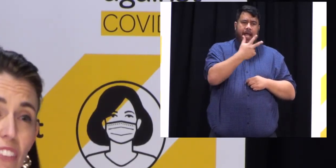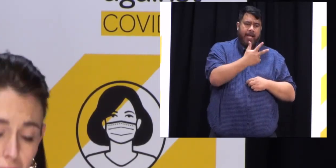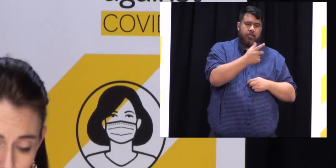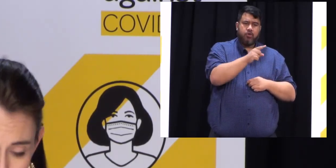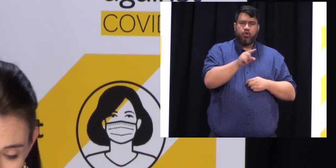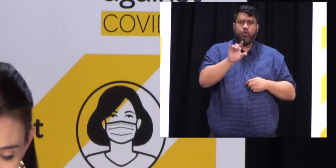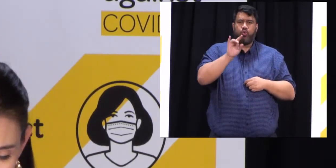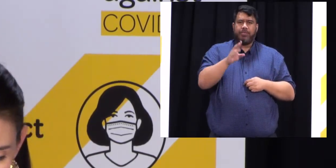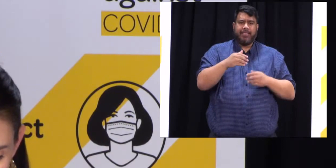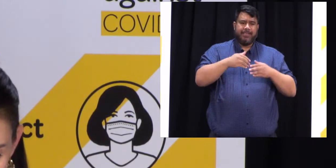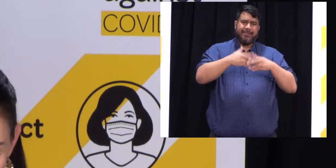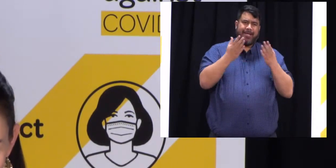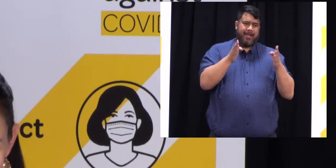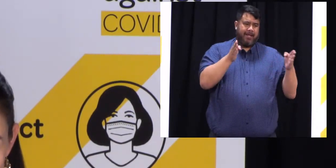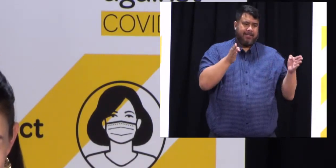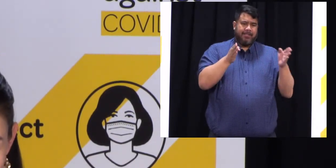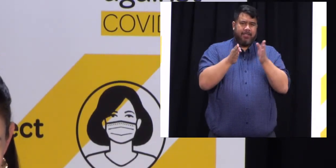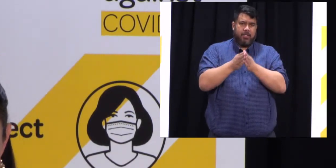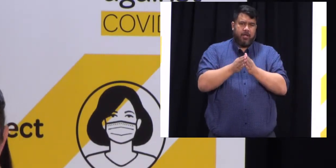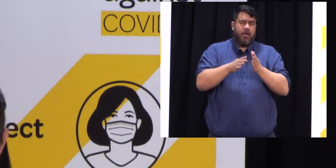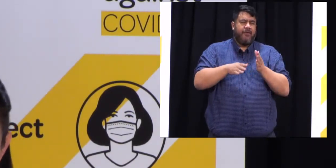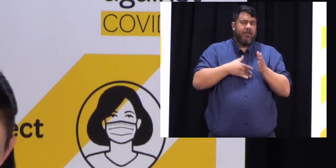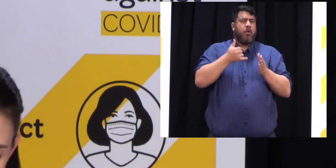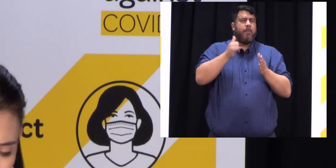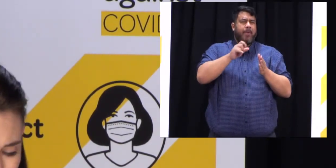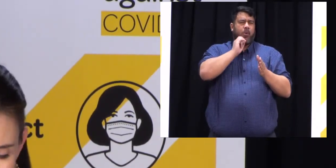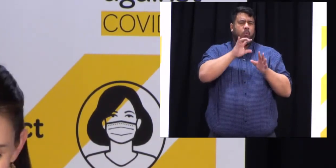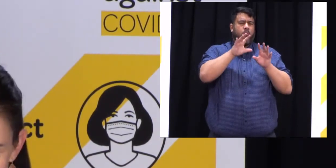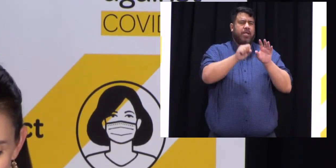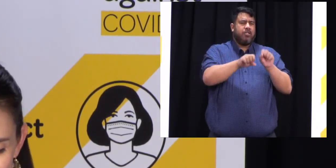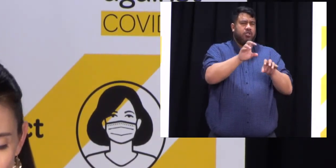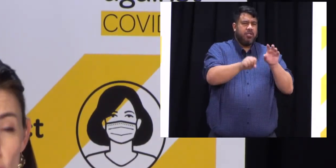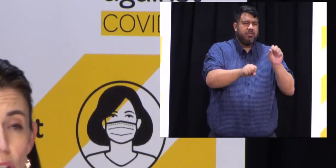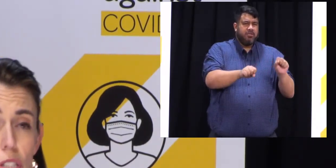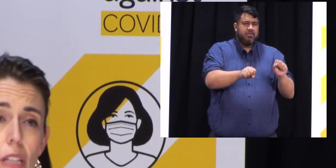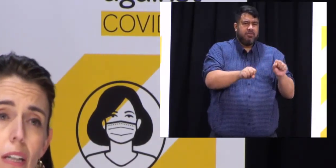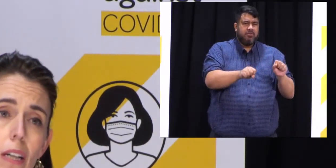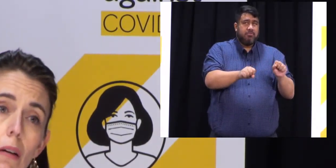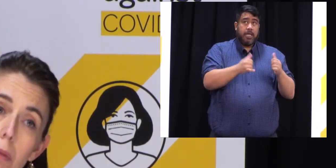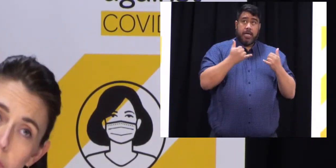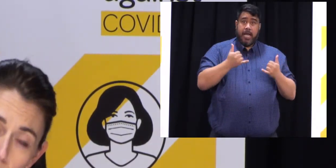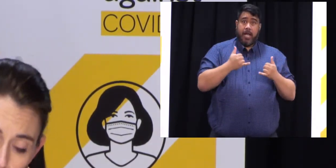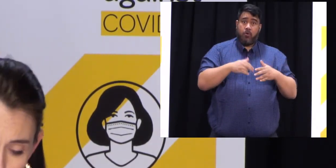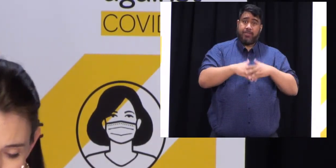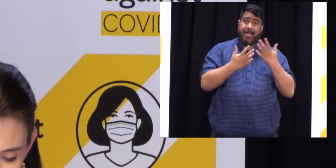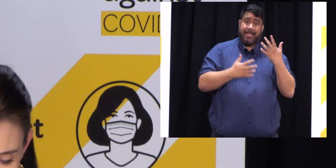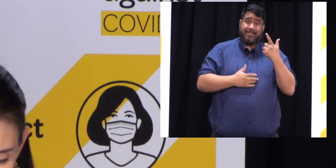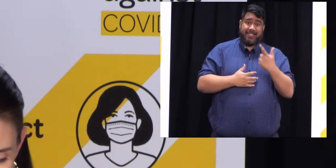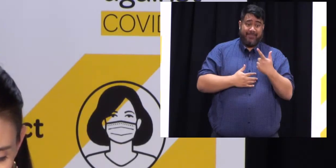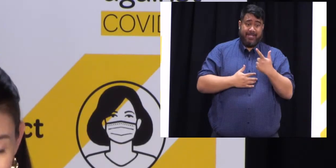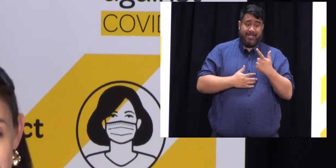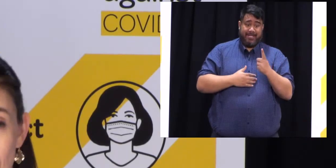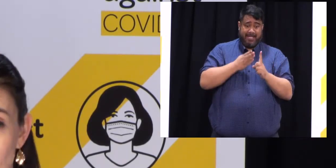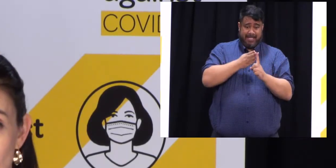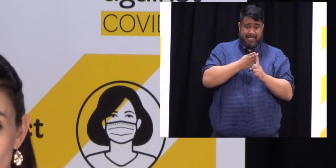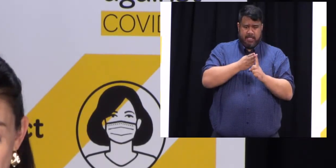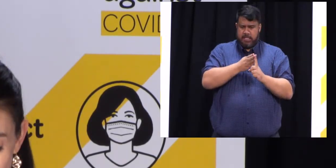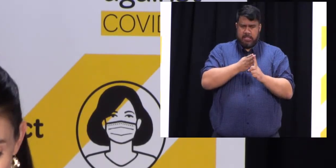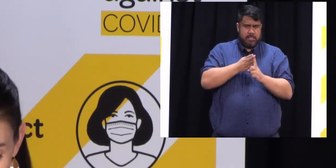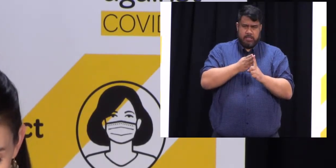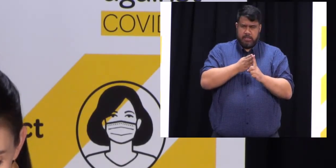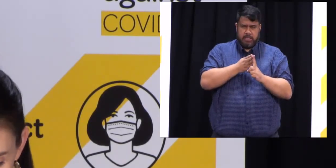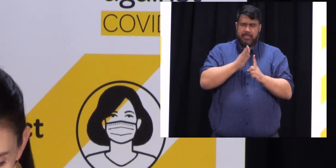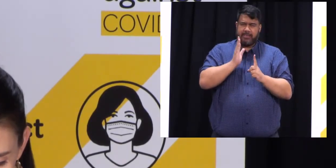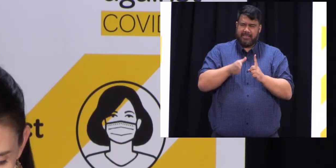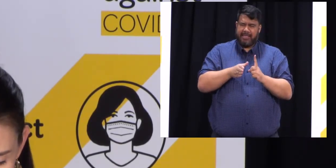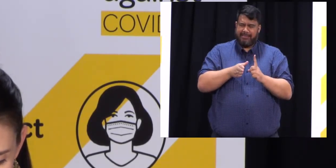on roughly day 7, day 6, so cases may continue to get worse before they get better, and I know we're all prepared